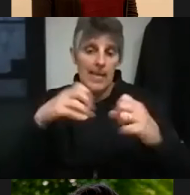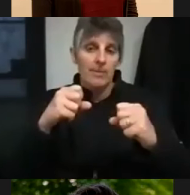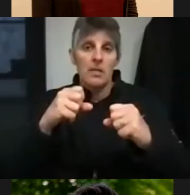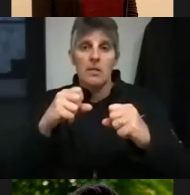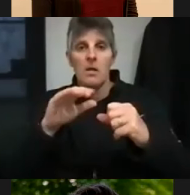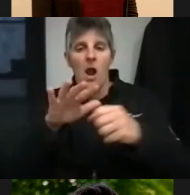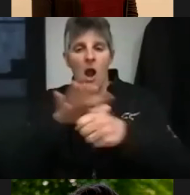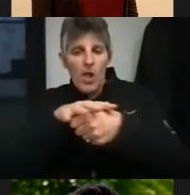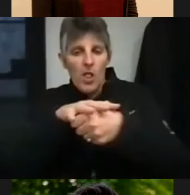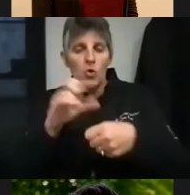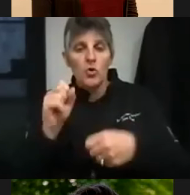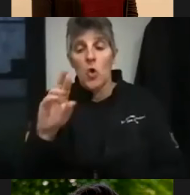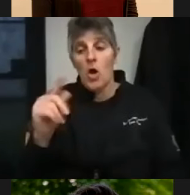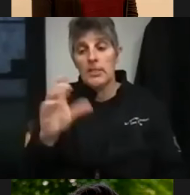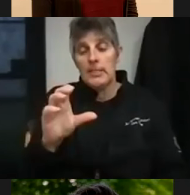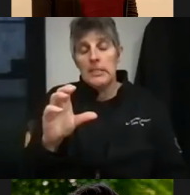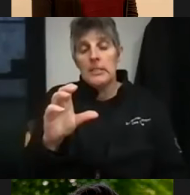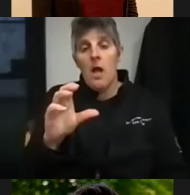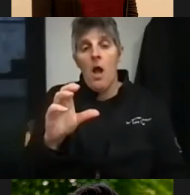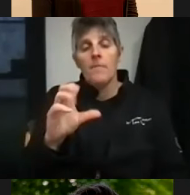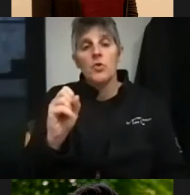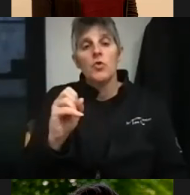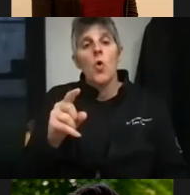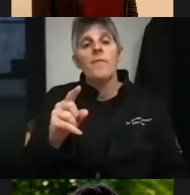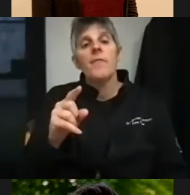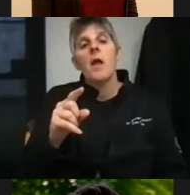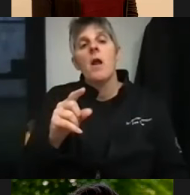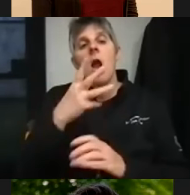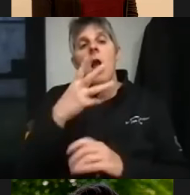local. So retinal ganglion cells, so they are output